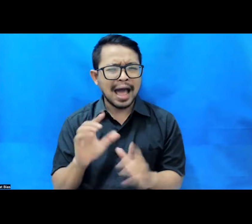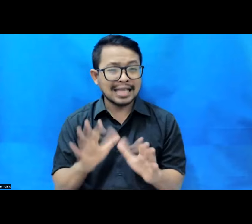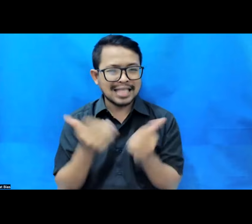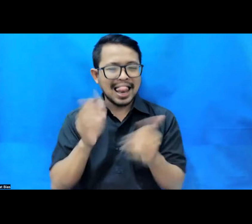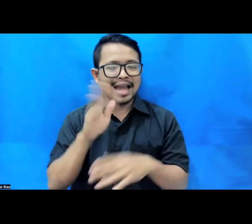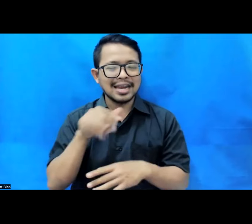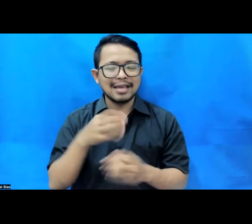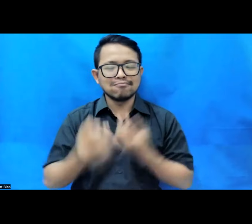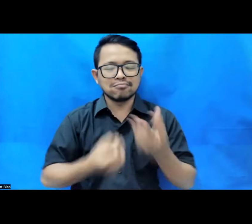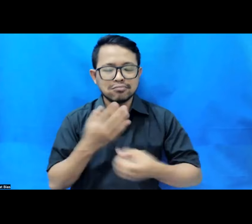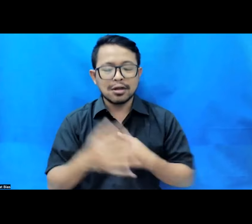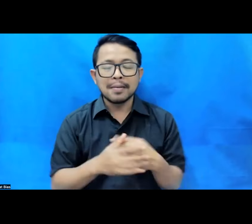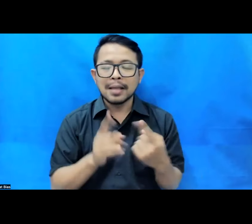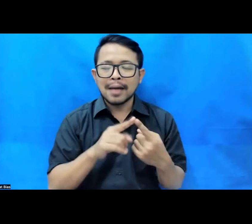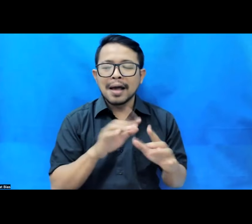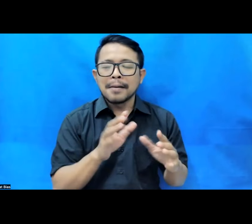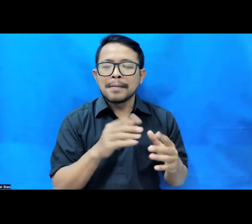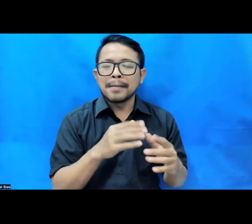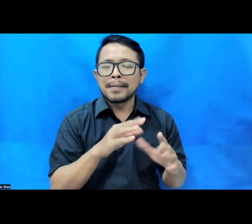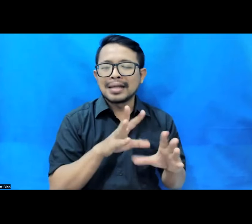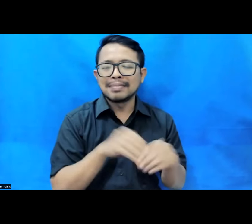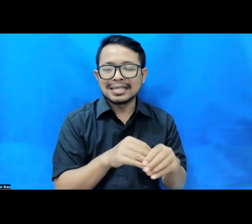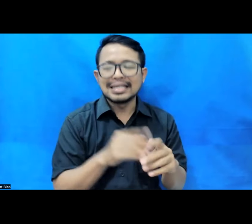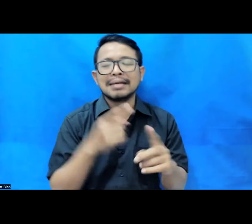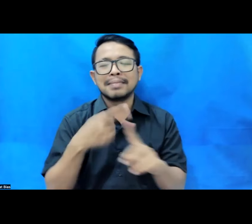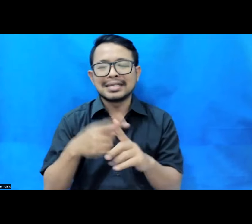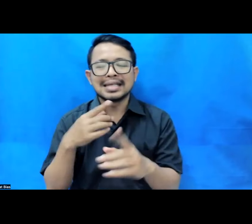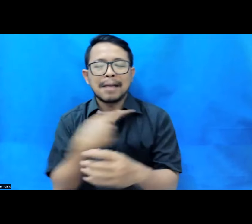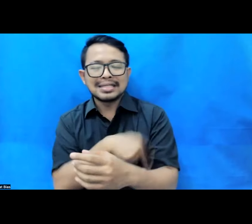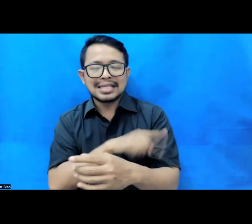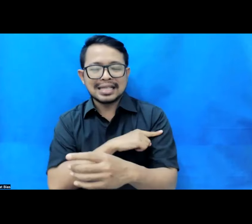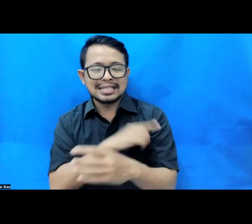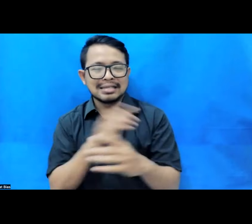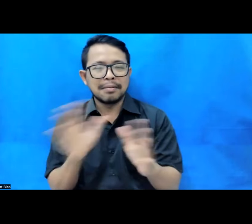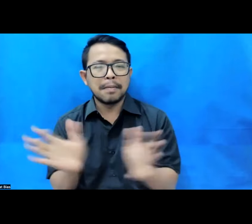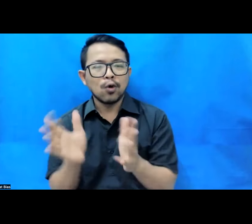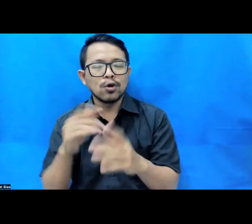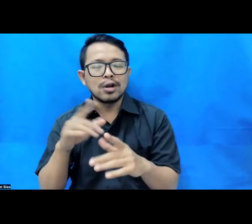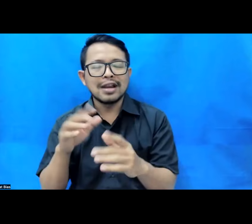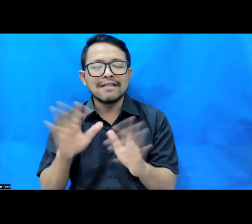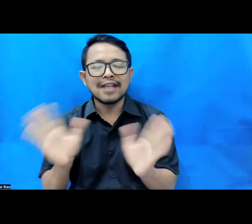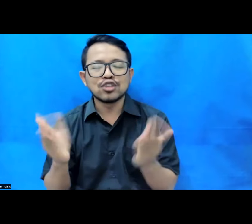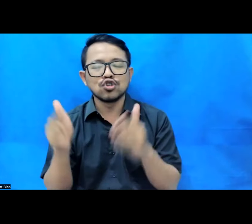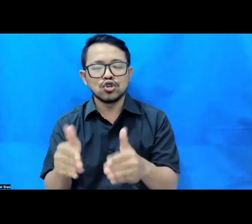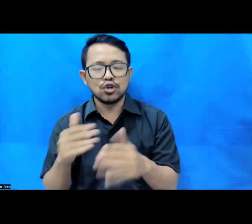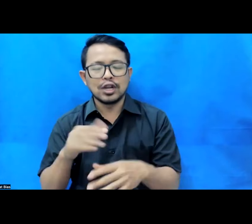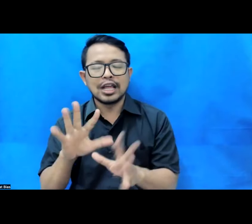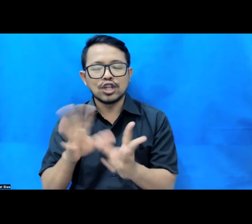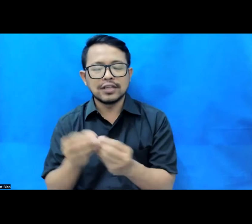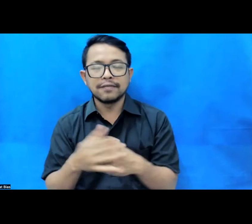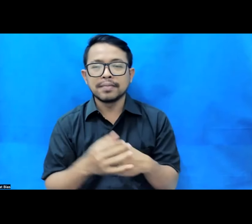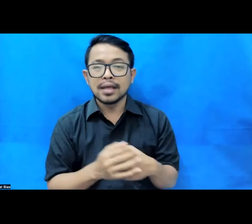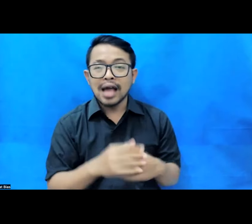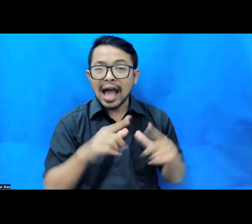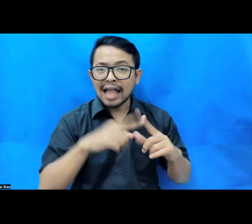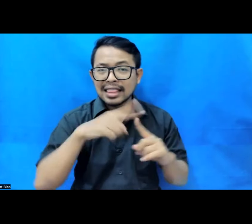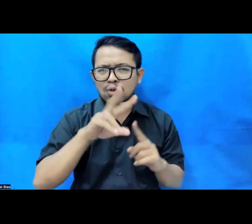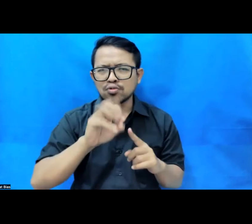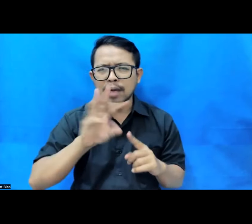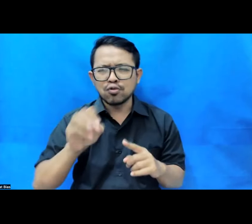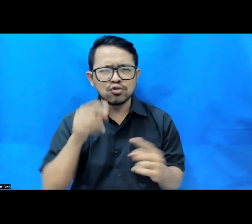infrastructure. When 80-20-30 was originally conceived, it was to look at access to assistive